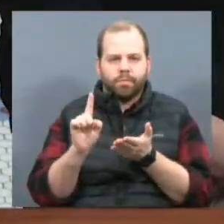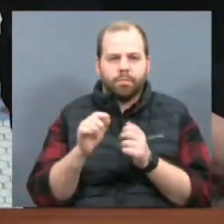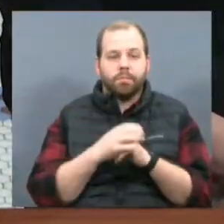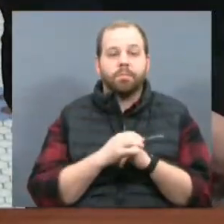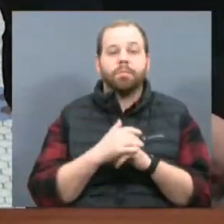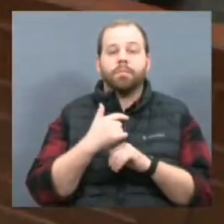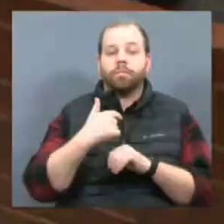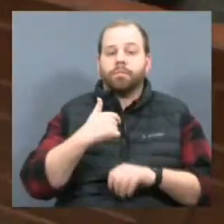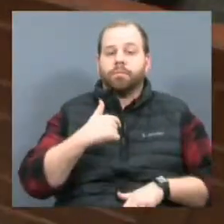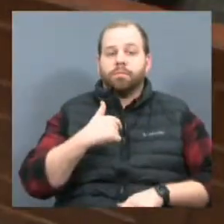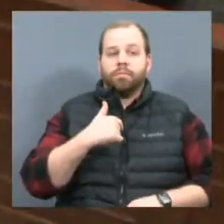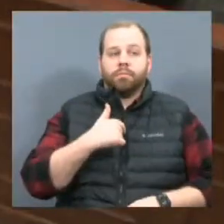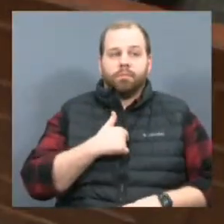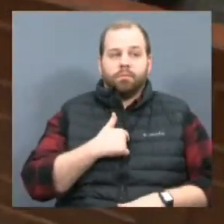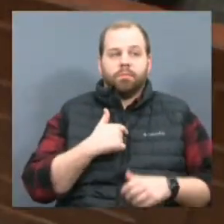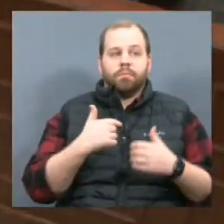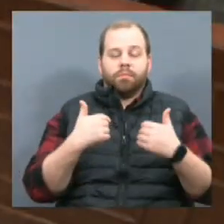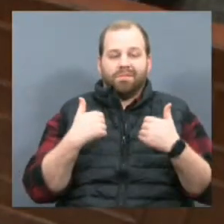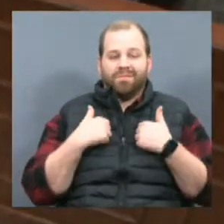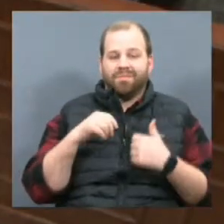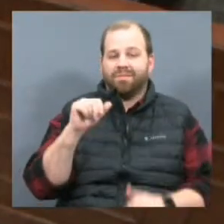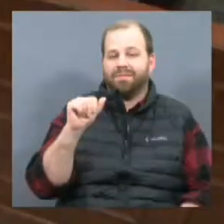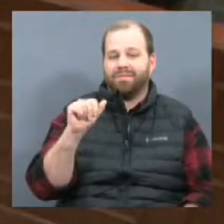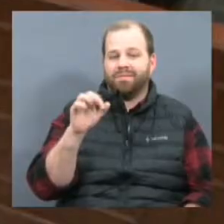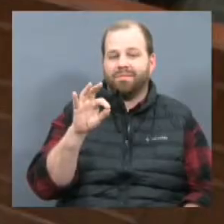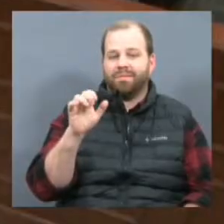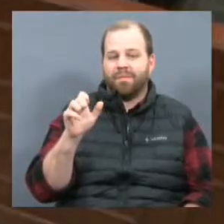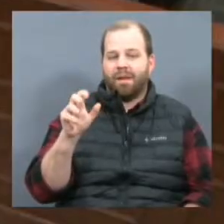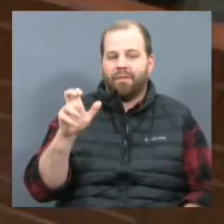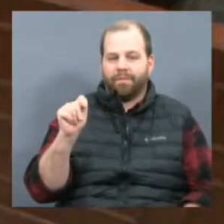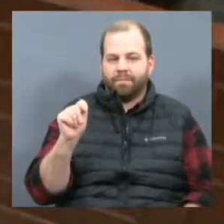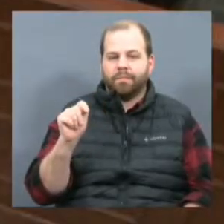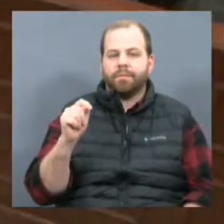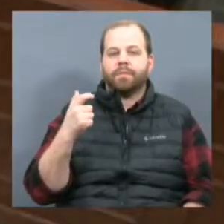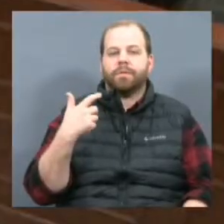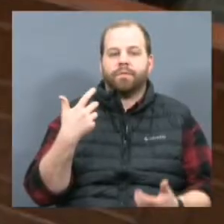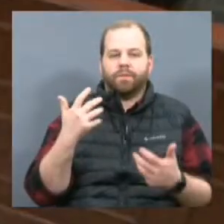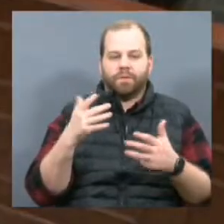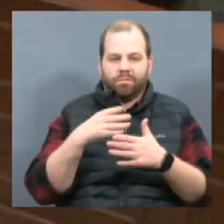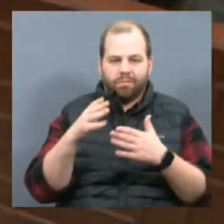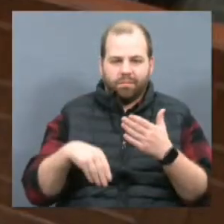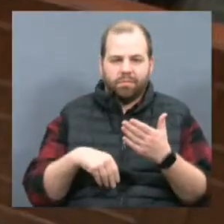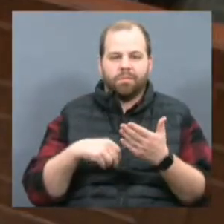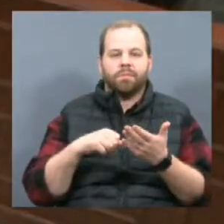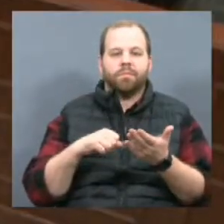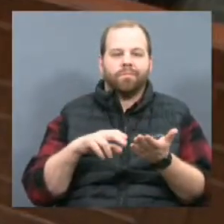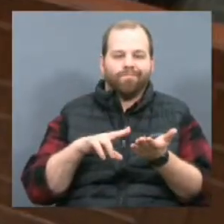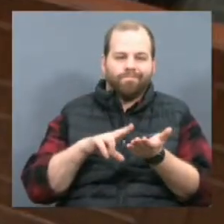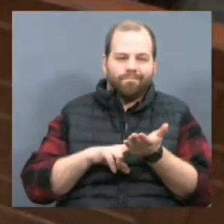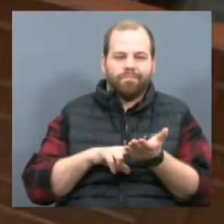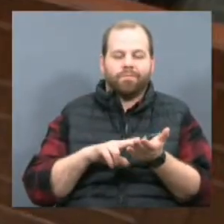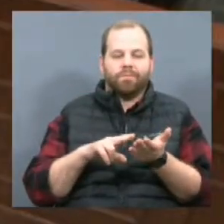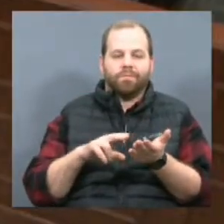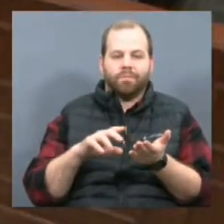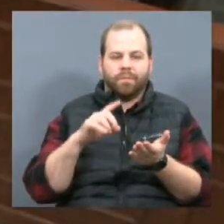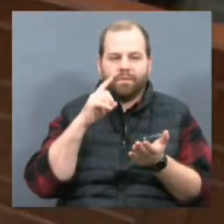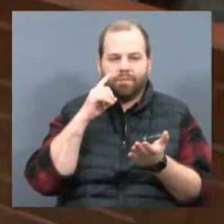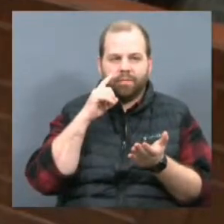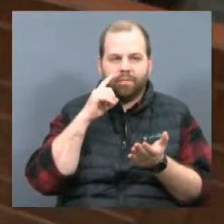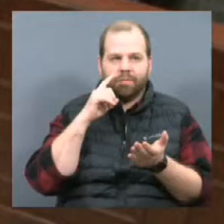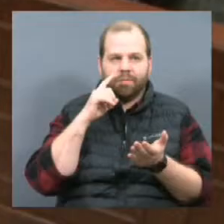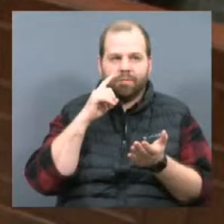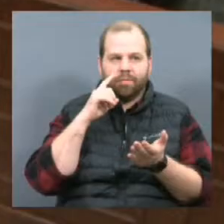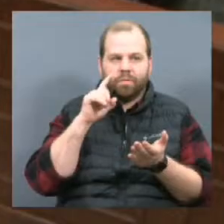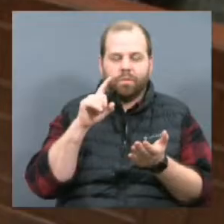I indicated an affidavit here, executed, notarized, Curtis C. Thomas, CBT Forestry LLC,